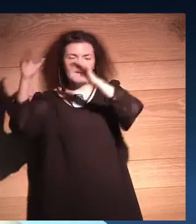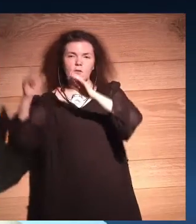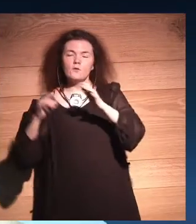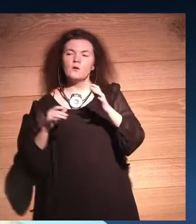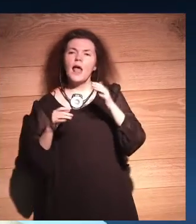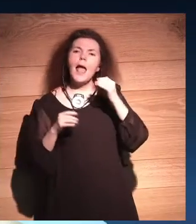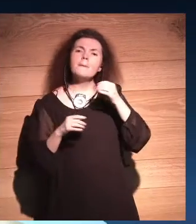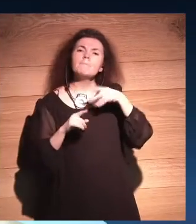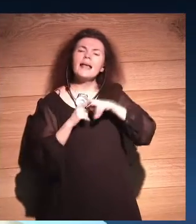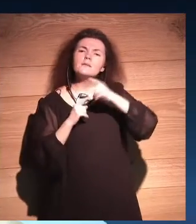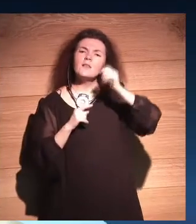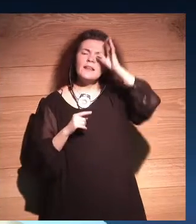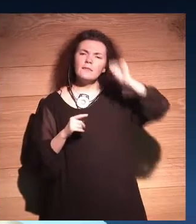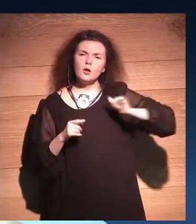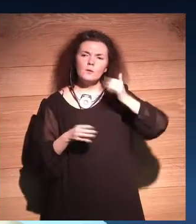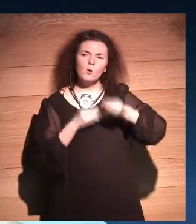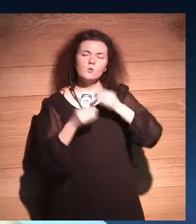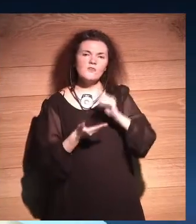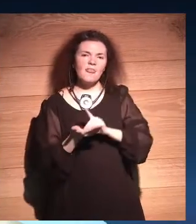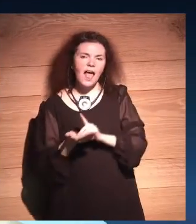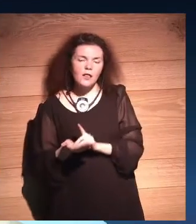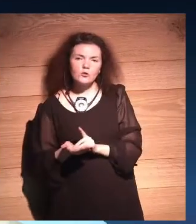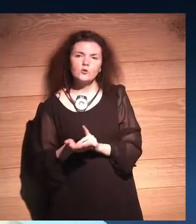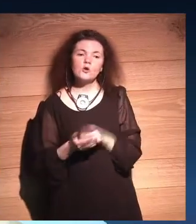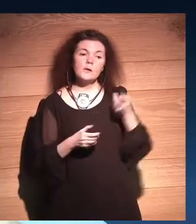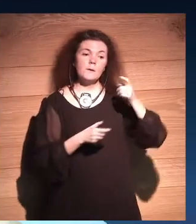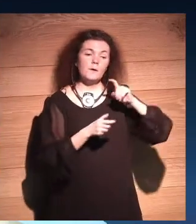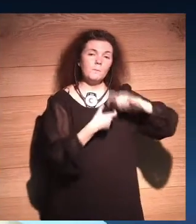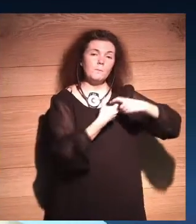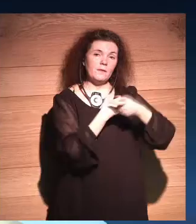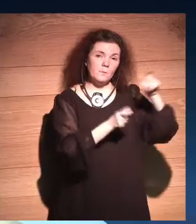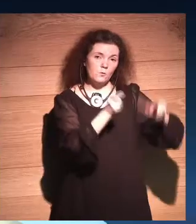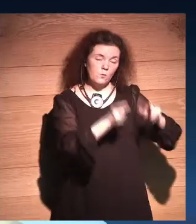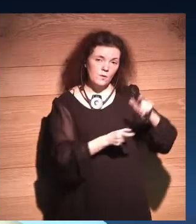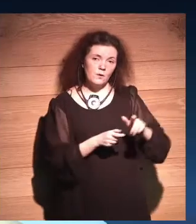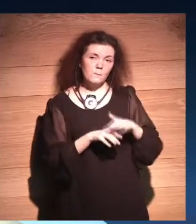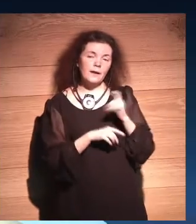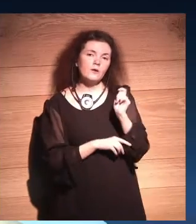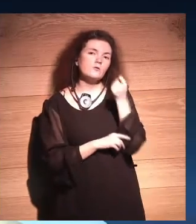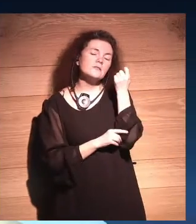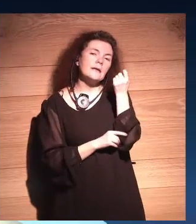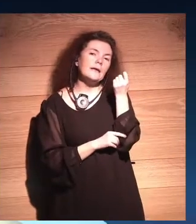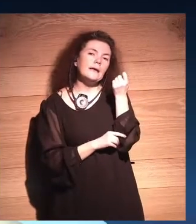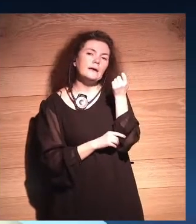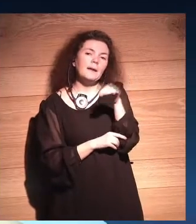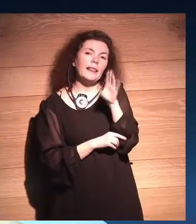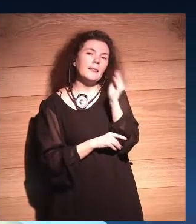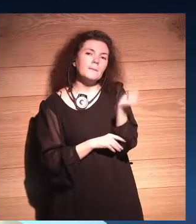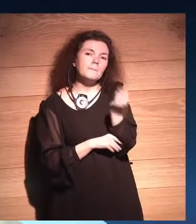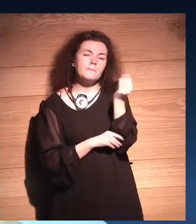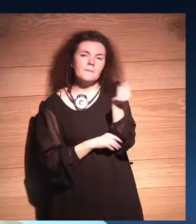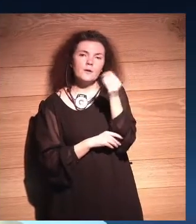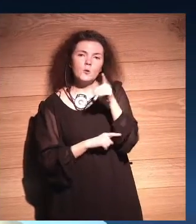and human engagement to allow us to, again, develop a better understanding of what the problem is, begin to identify solutions